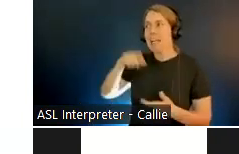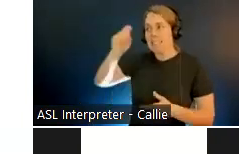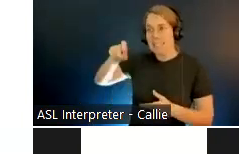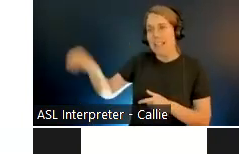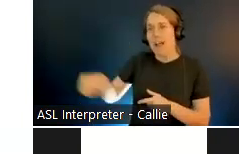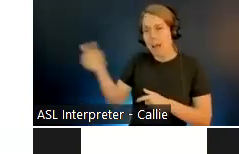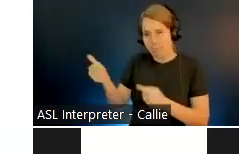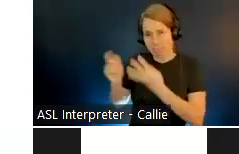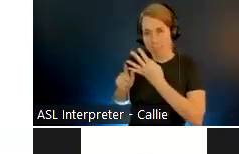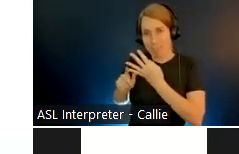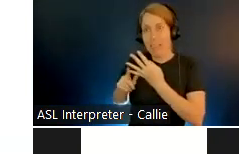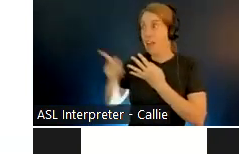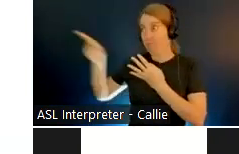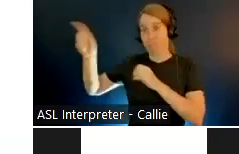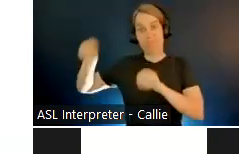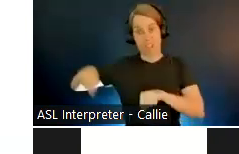Next slide, please.